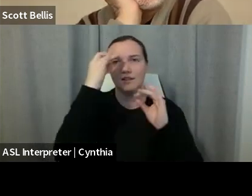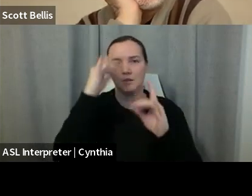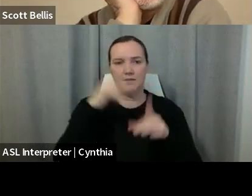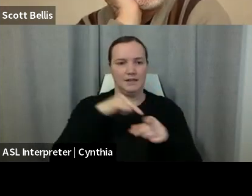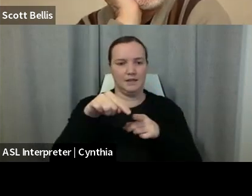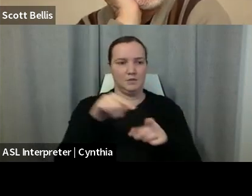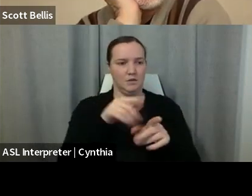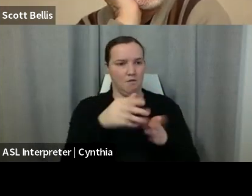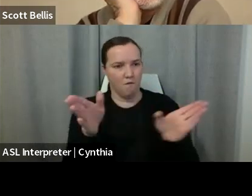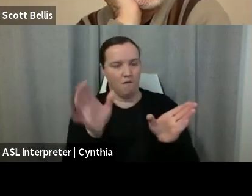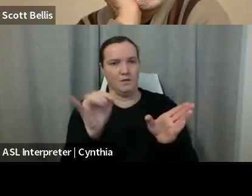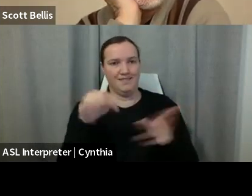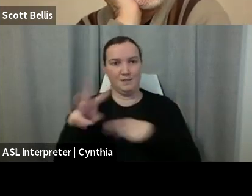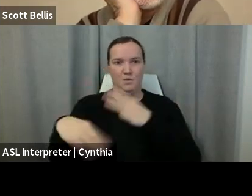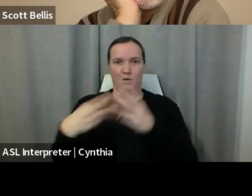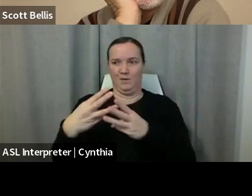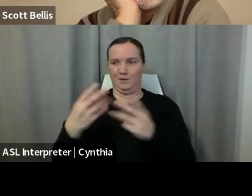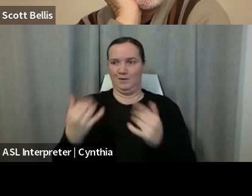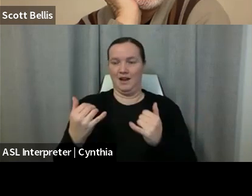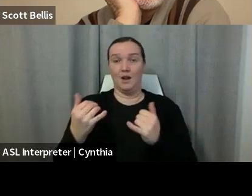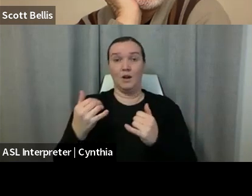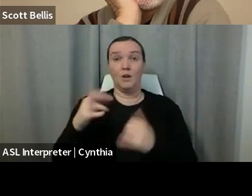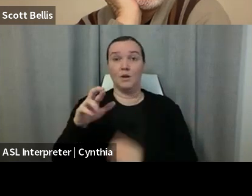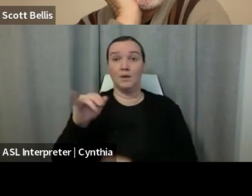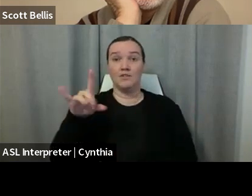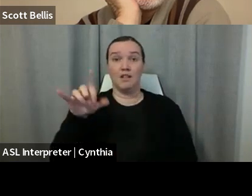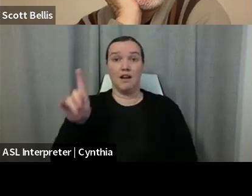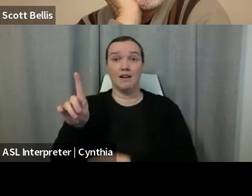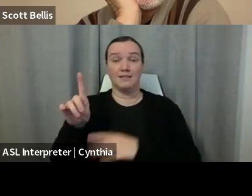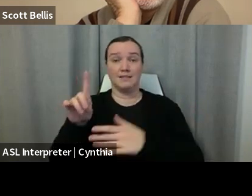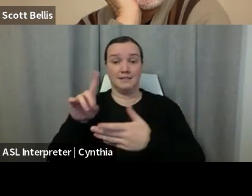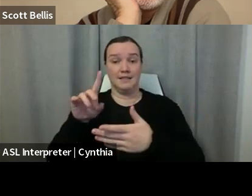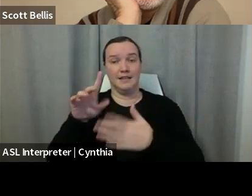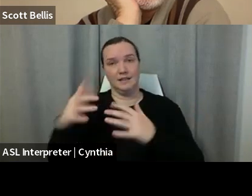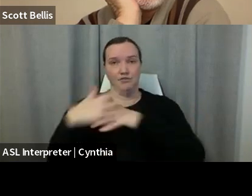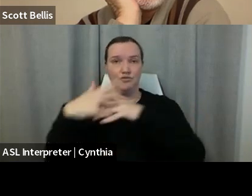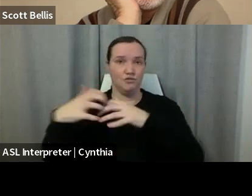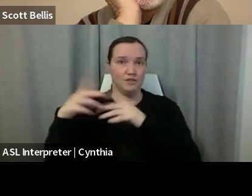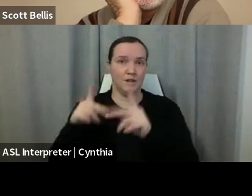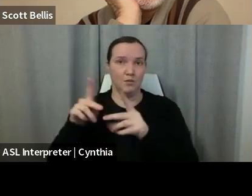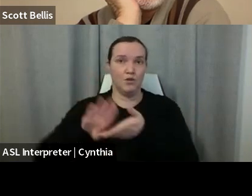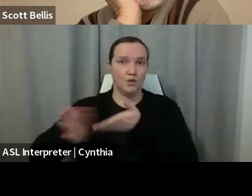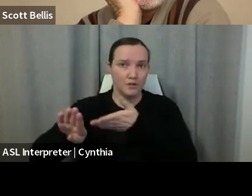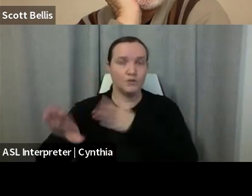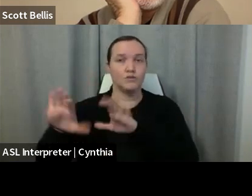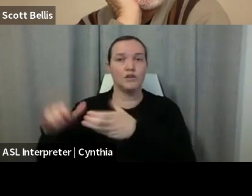industry and the world we're living in right now, that for racialized and indigenous people, for marginalized groups, so queer